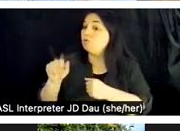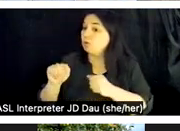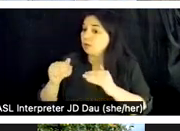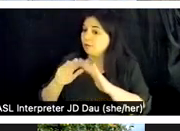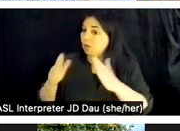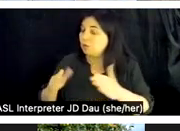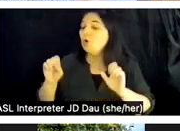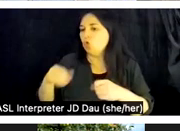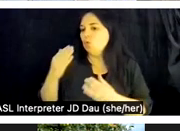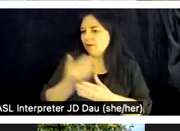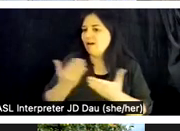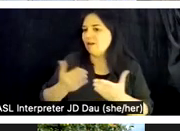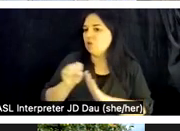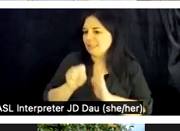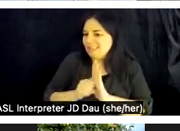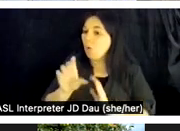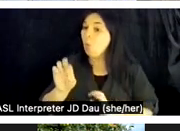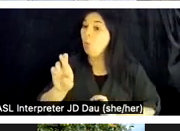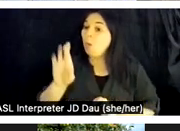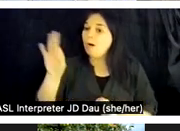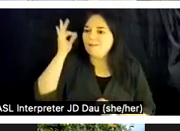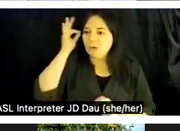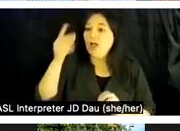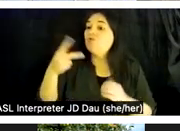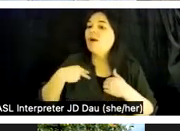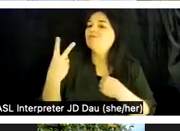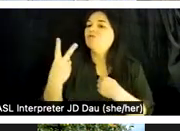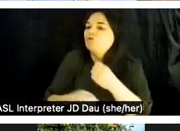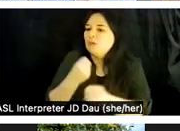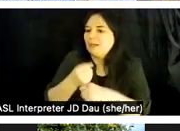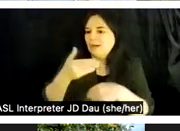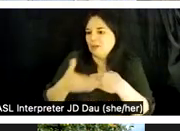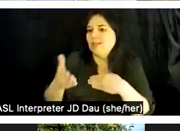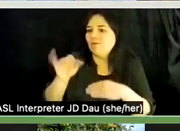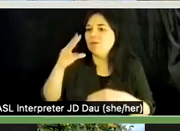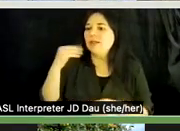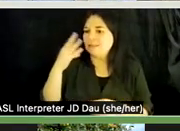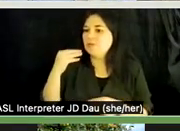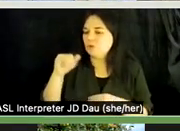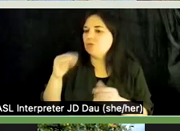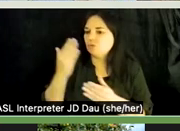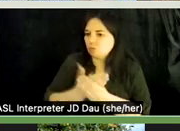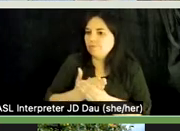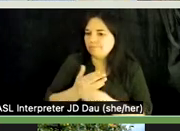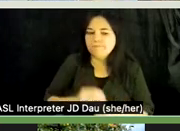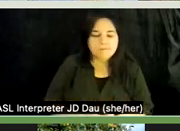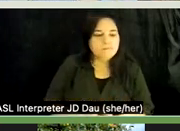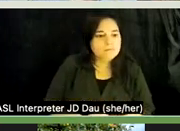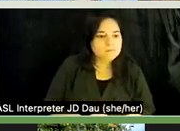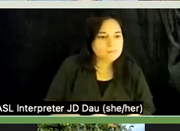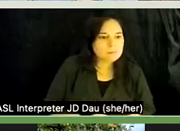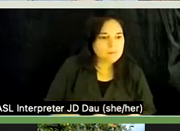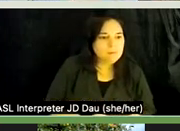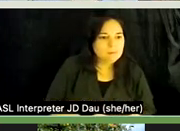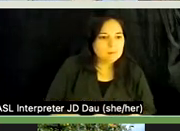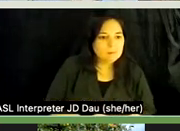in state or federal court. And you have 2 years after the violation to file your claim. Just